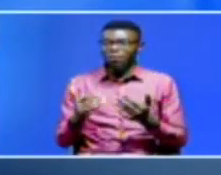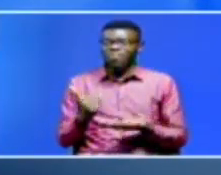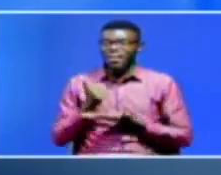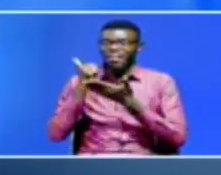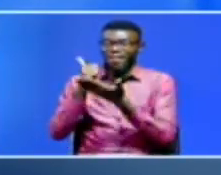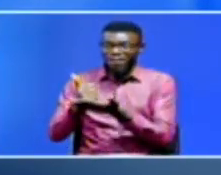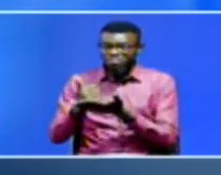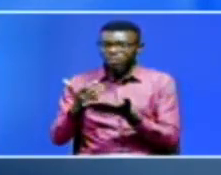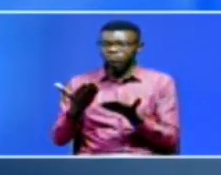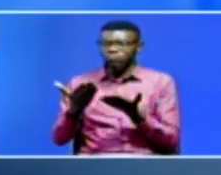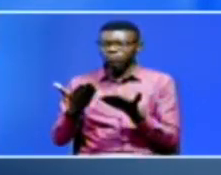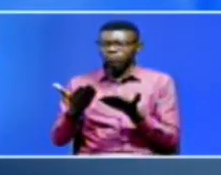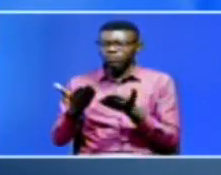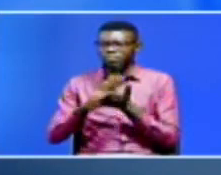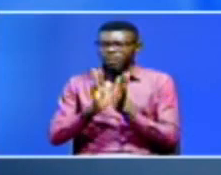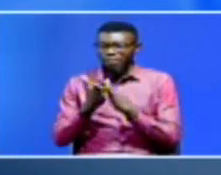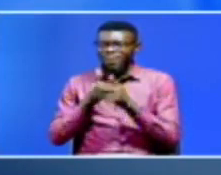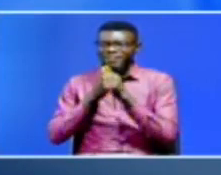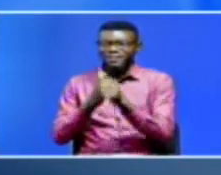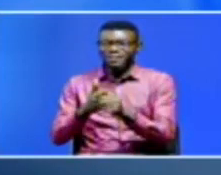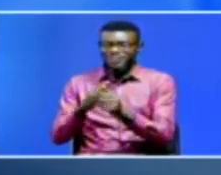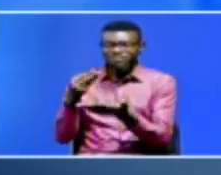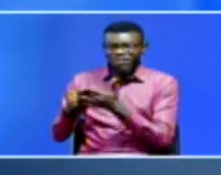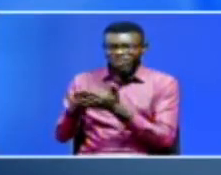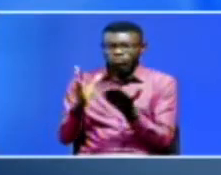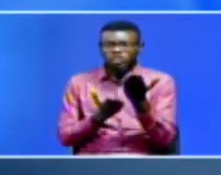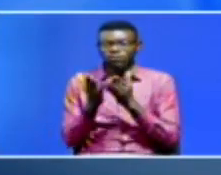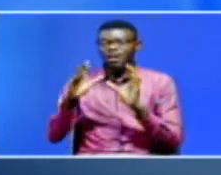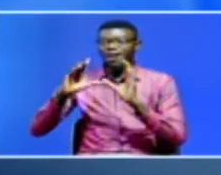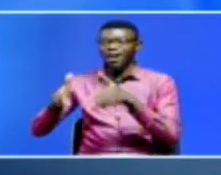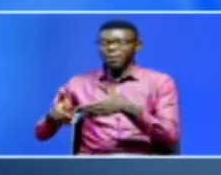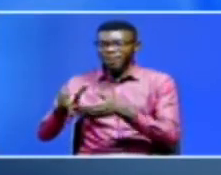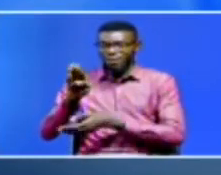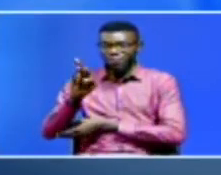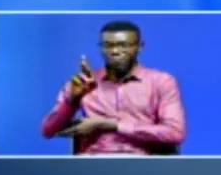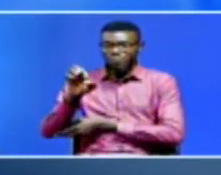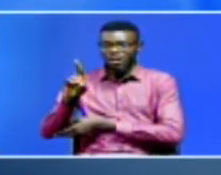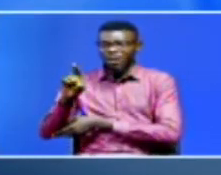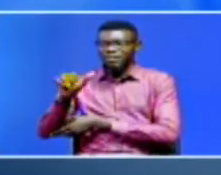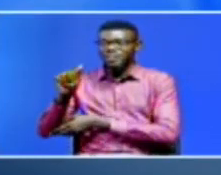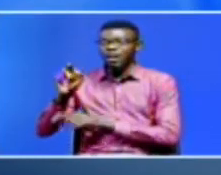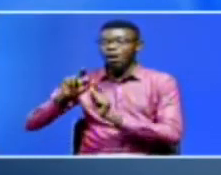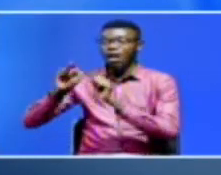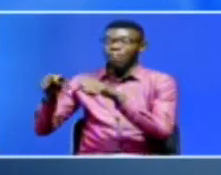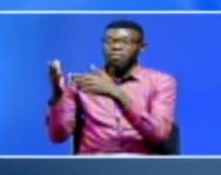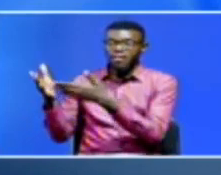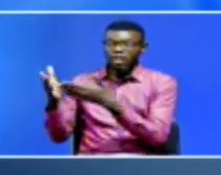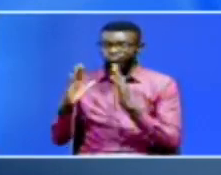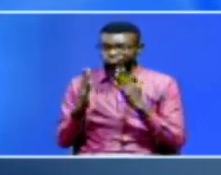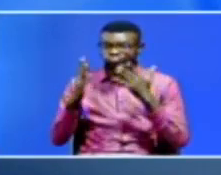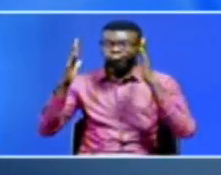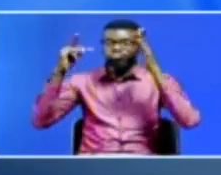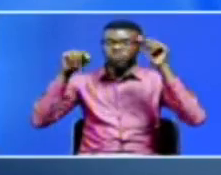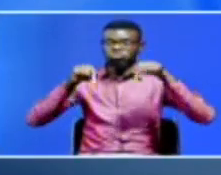towards becoming a leading financial services firm. KTN's Brenda Kerubo attended the historic bell-ringing ceremony earlier